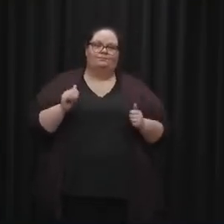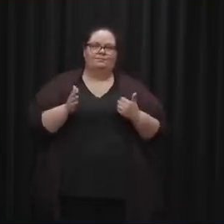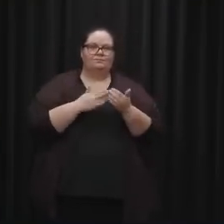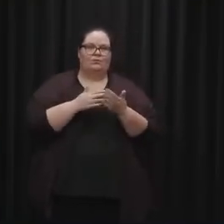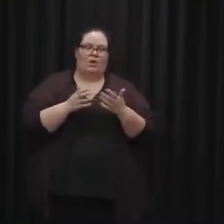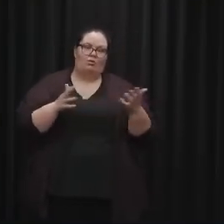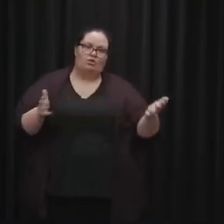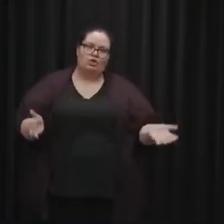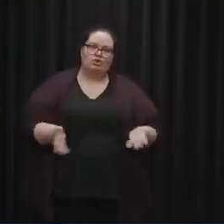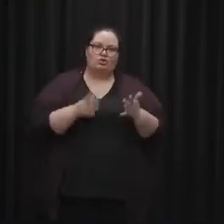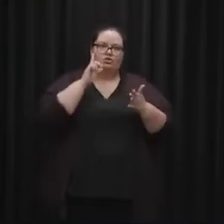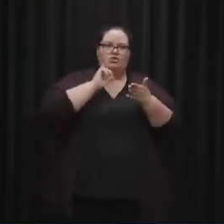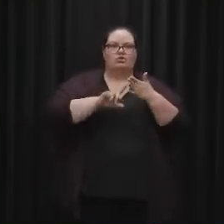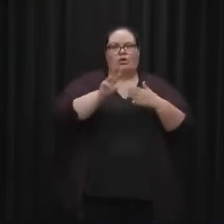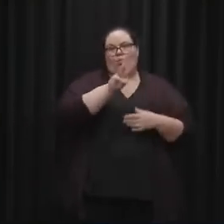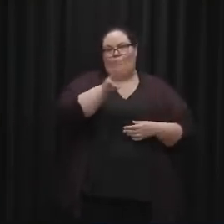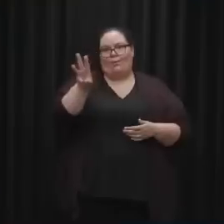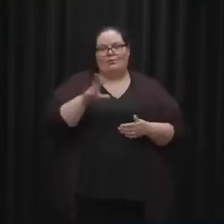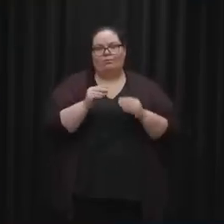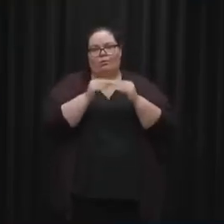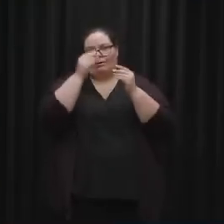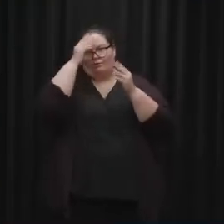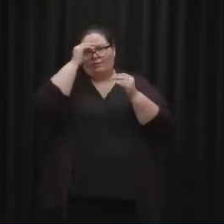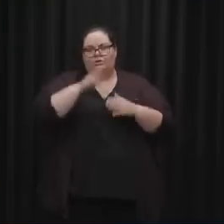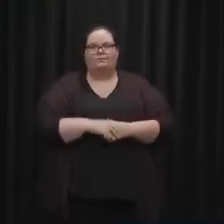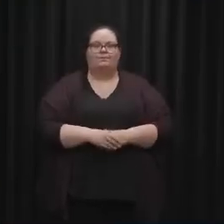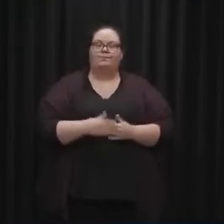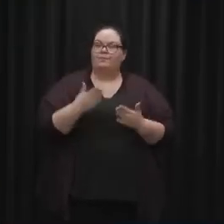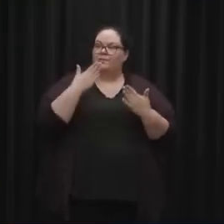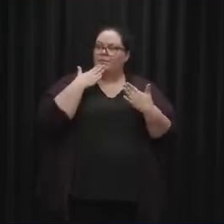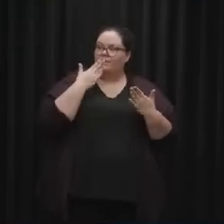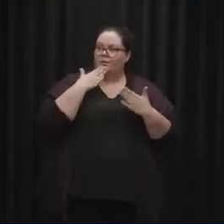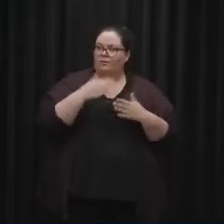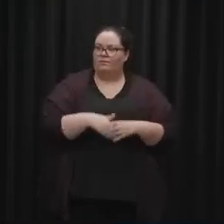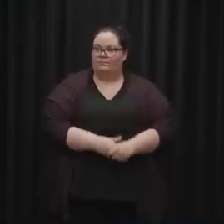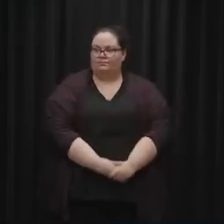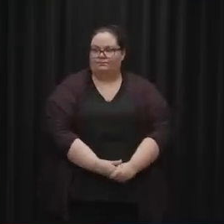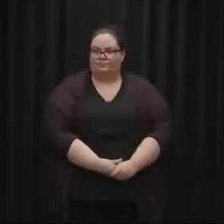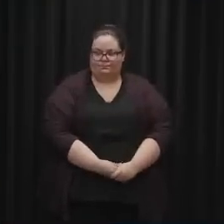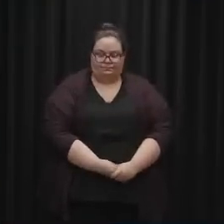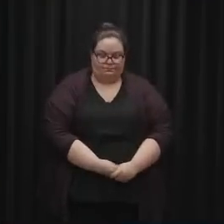anyway, and I do encourage you to look at the website for more details. Thank you, Mr. Waugh.